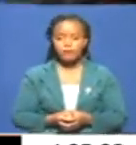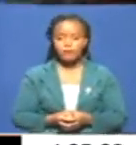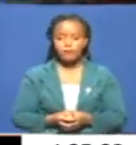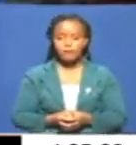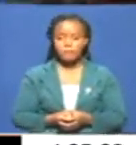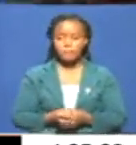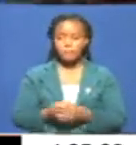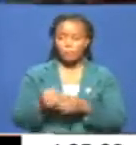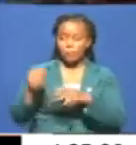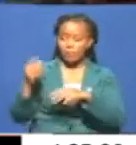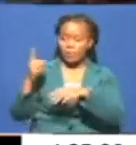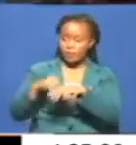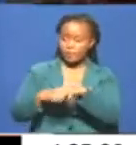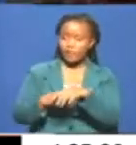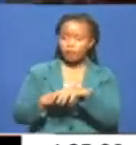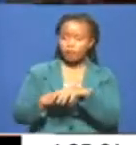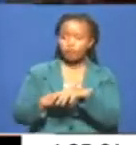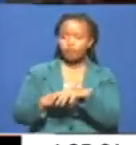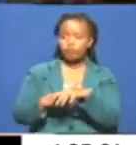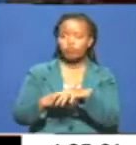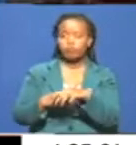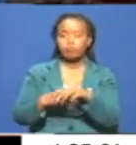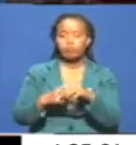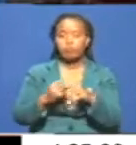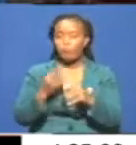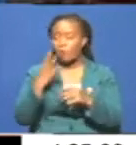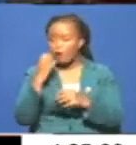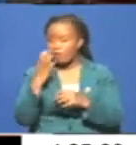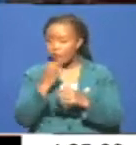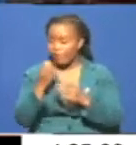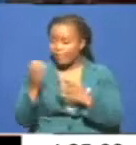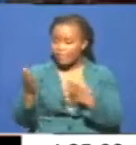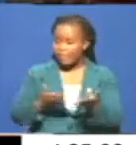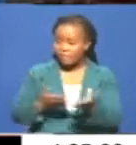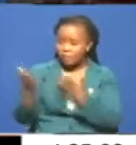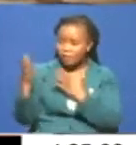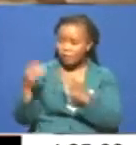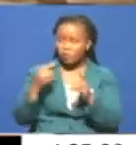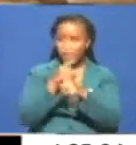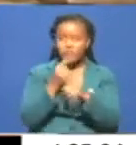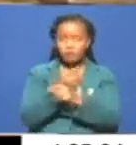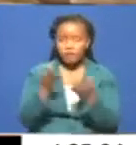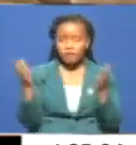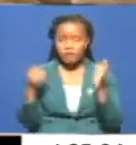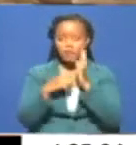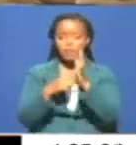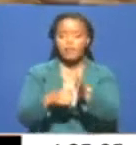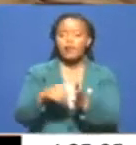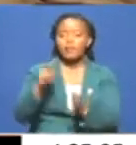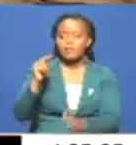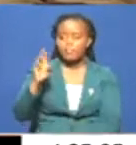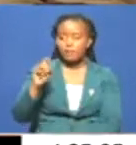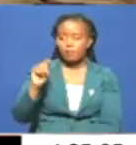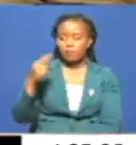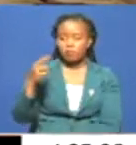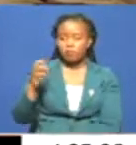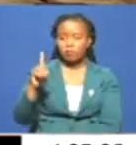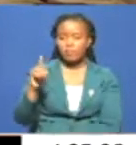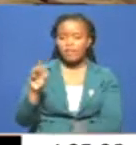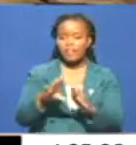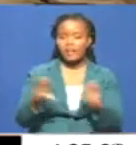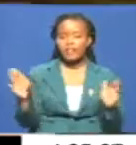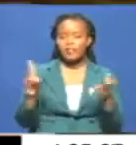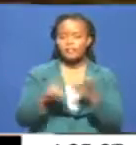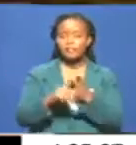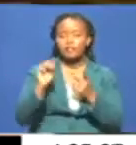During the period, the volume of flowers exported to destinations such as the Netherlands, the United Kingdom, Germany